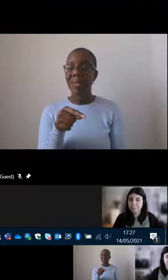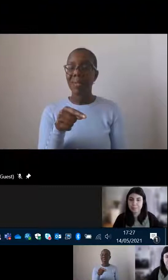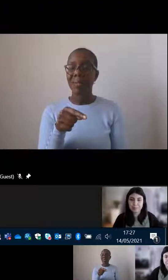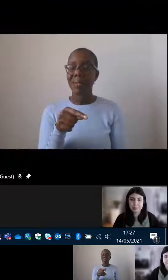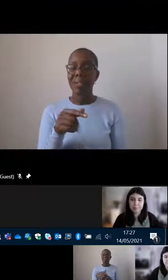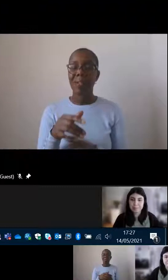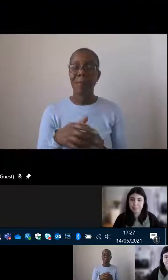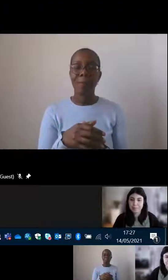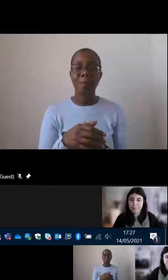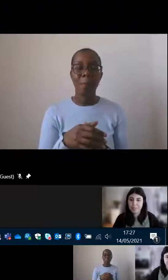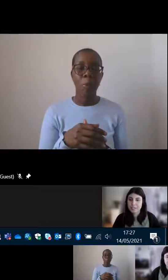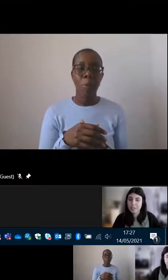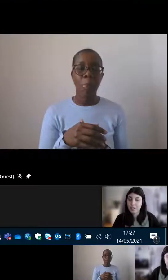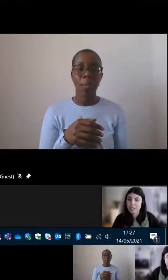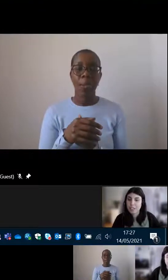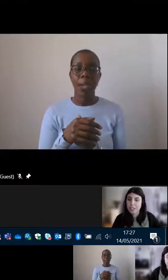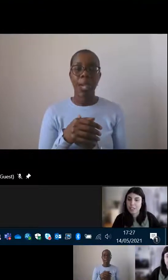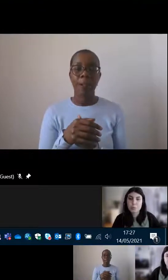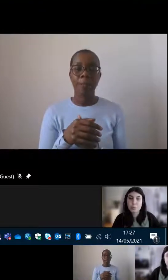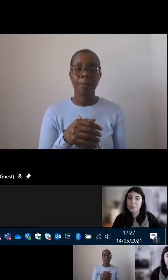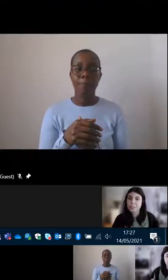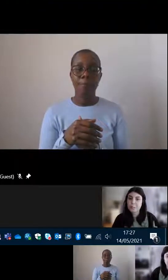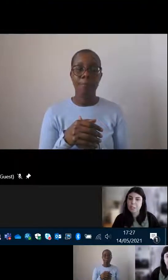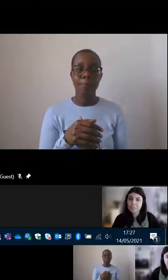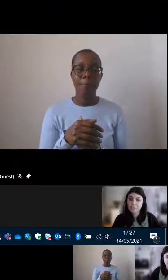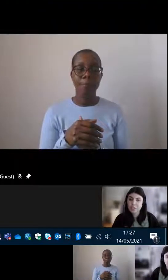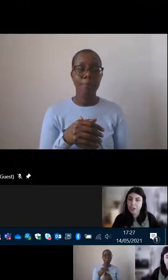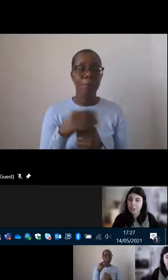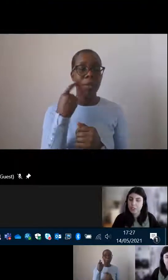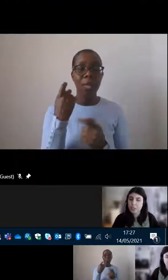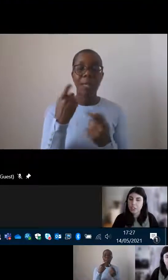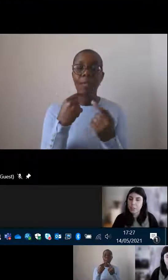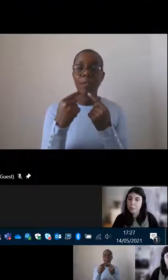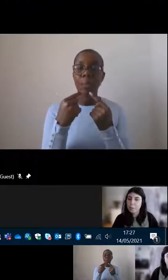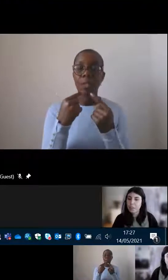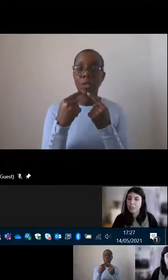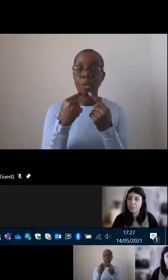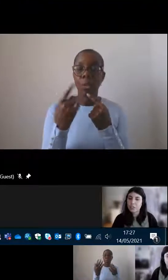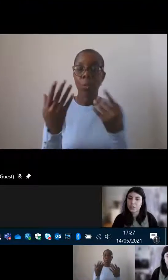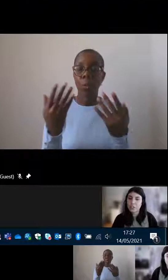busy. So you can find out more information on